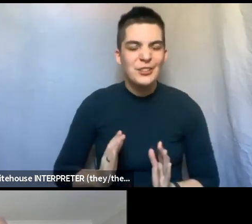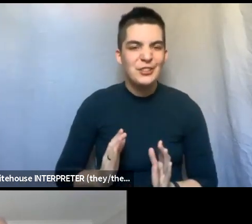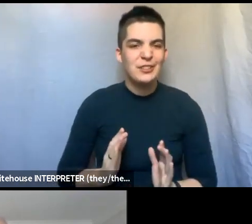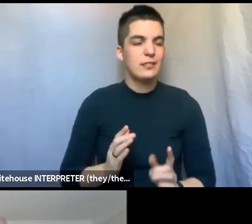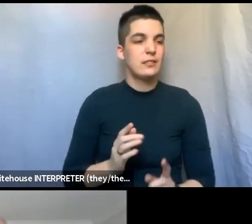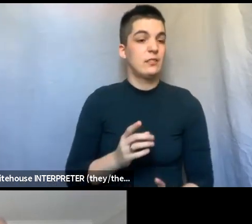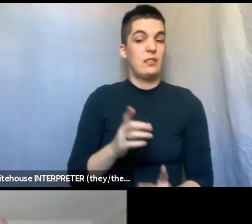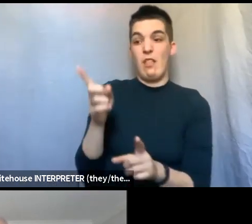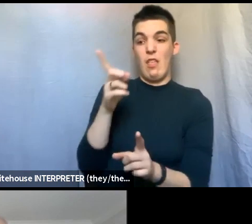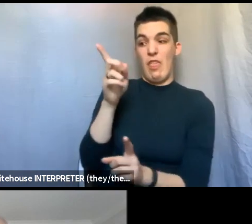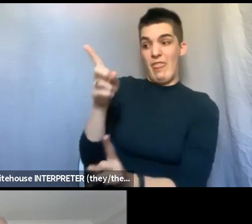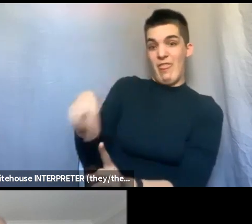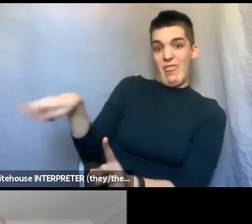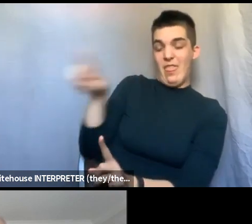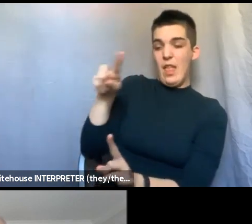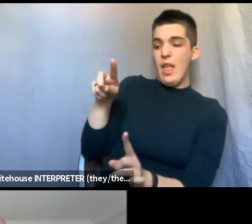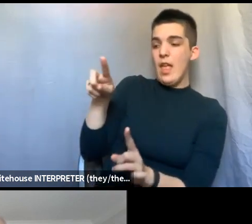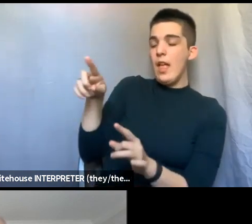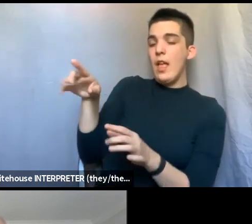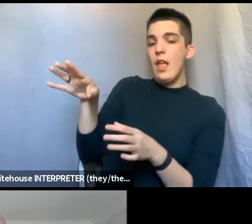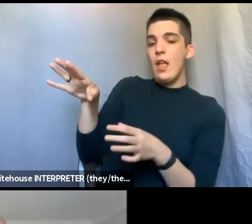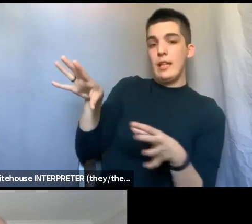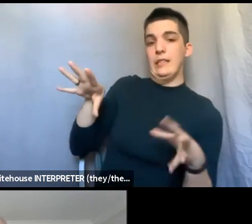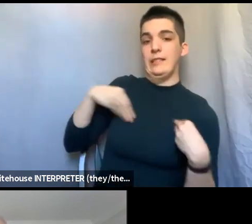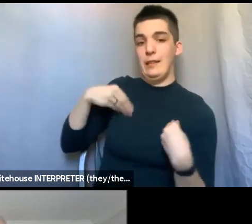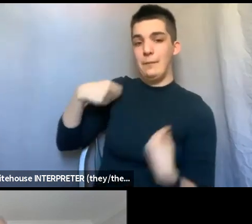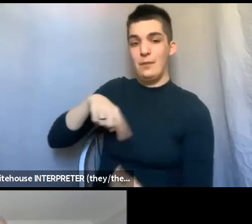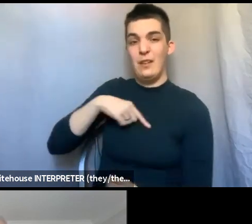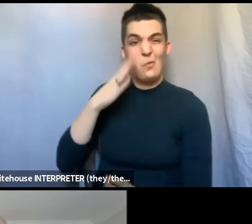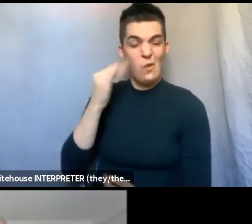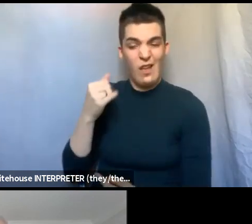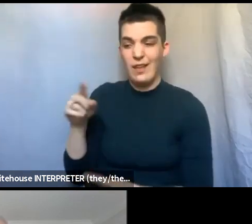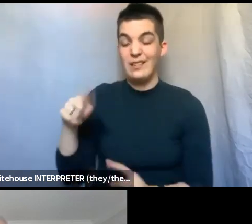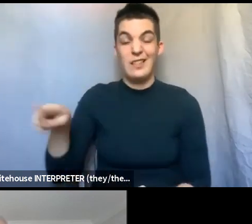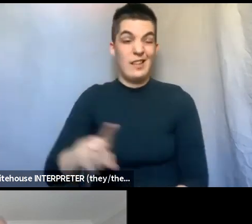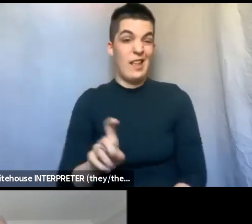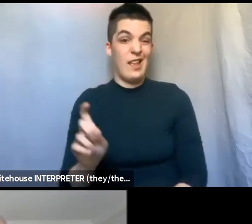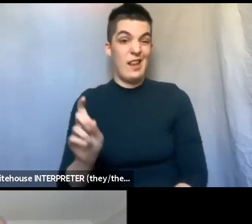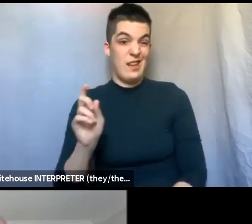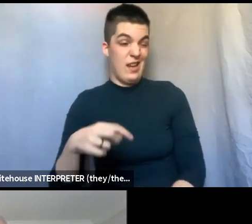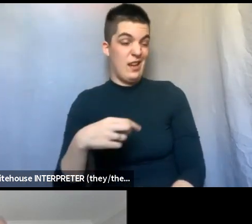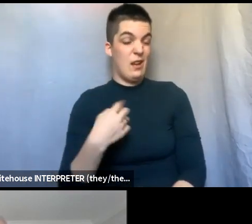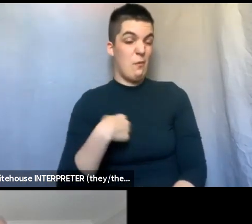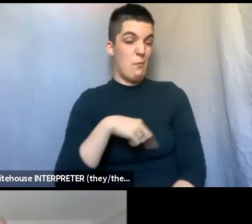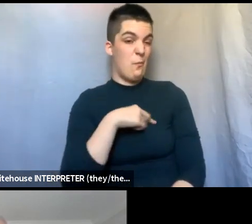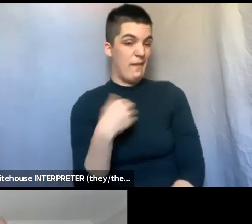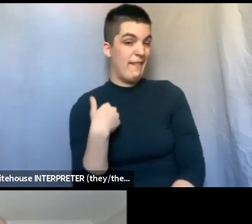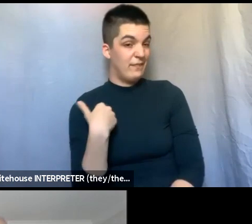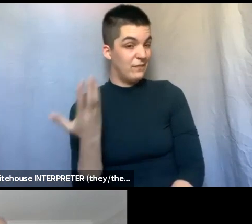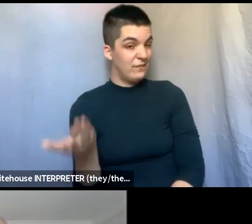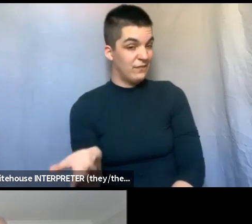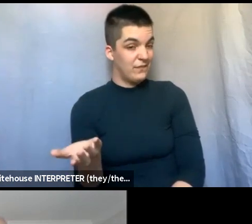because they need what we have. We will be remembered because we were in